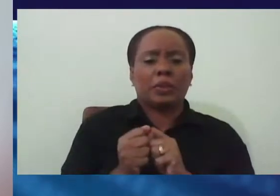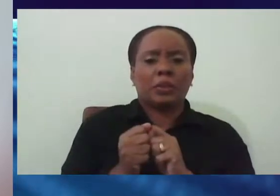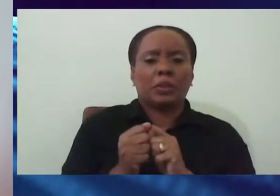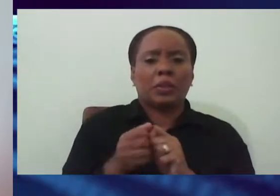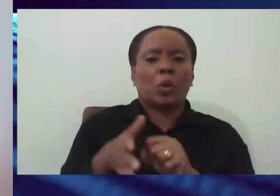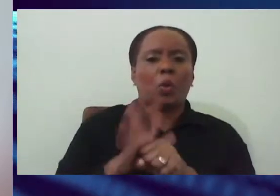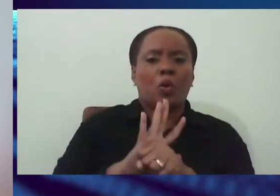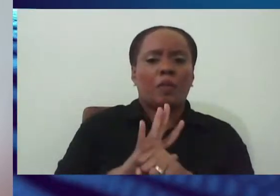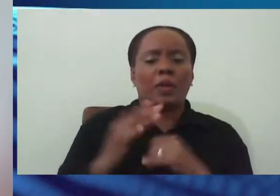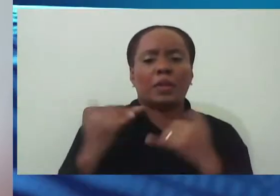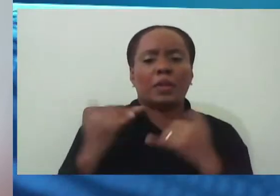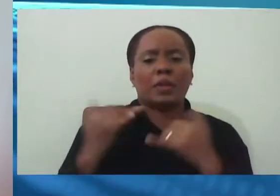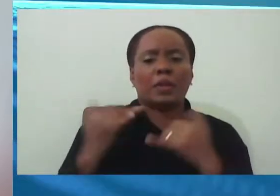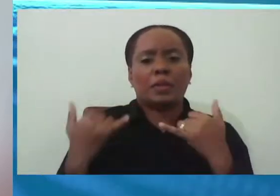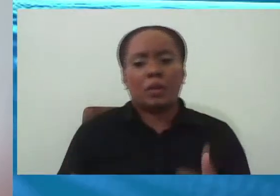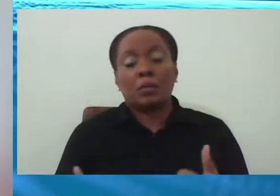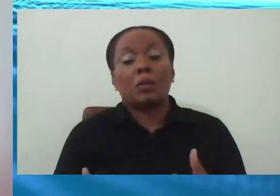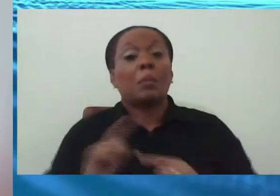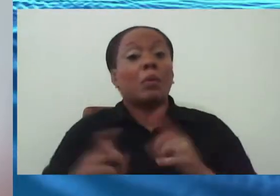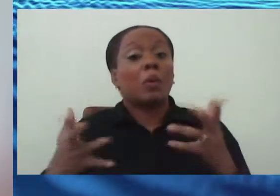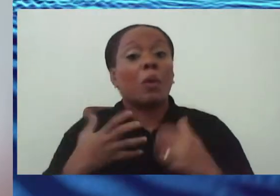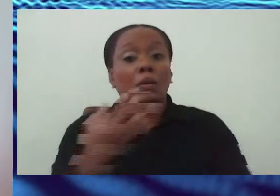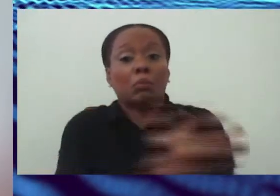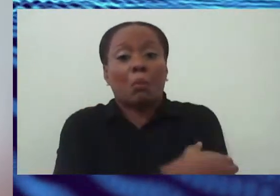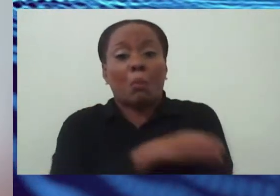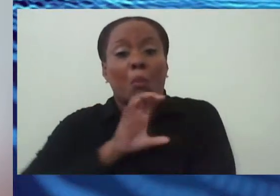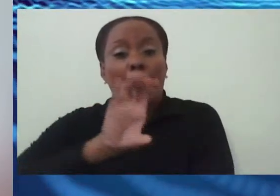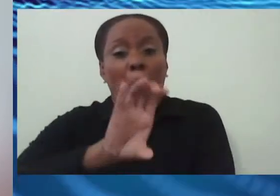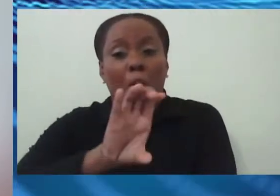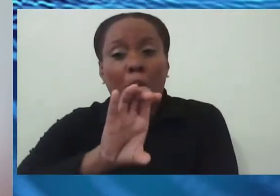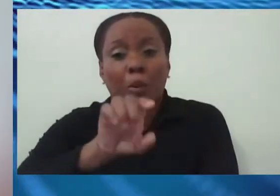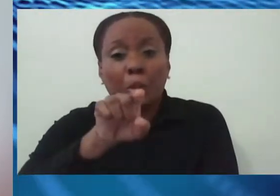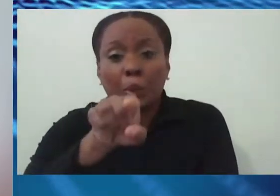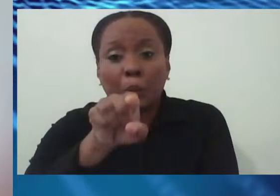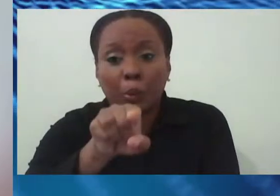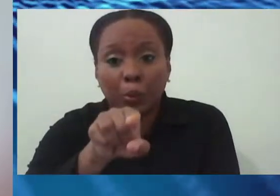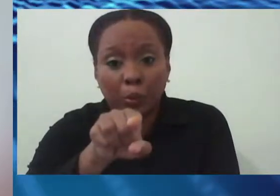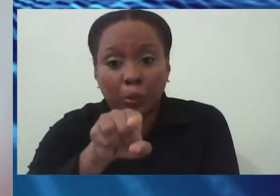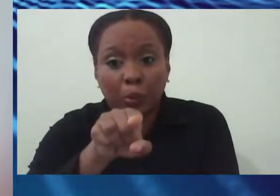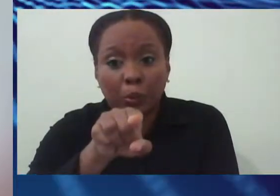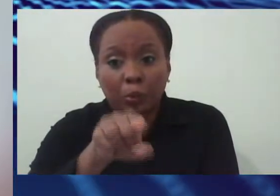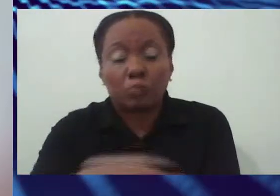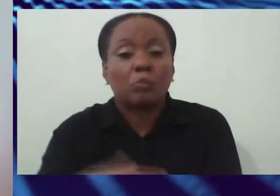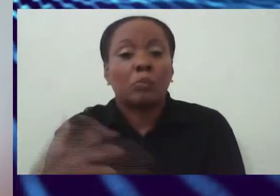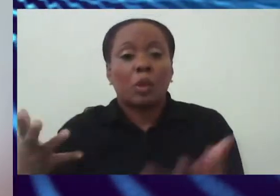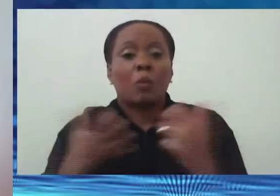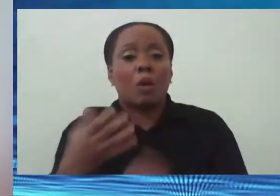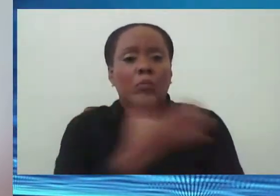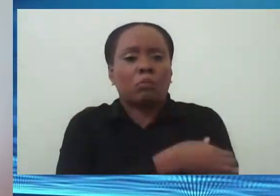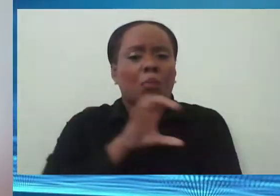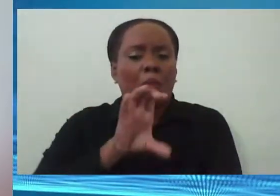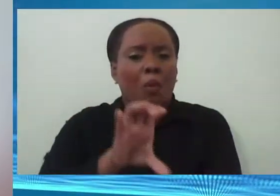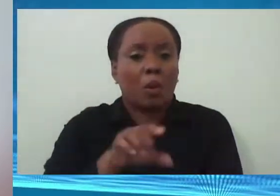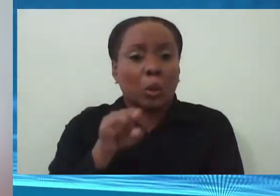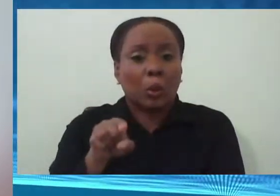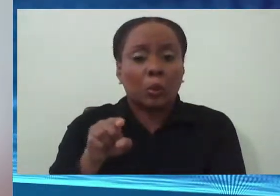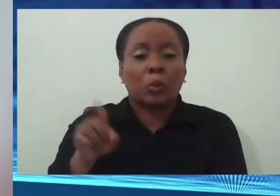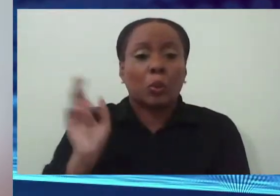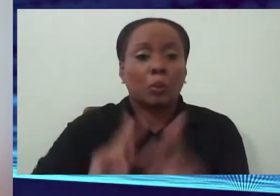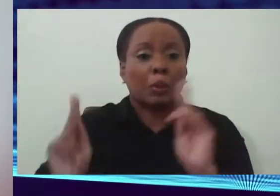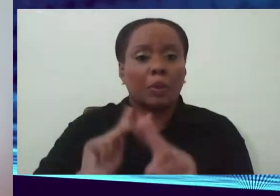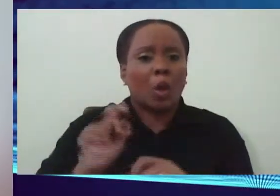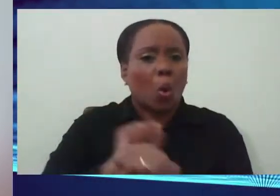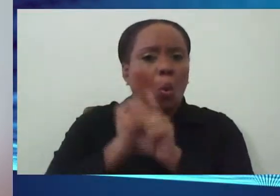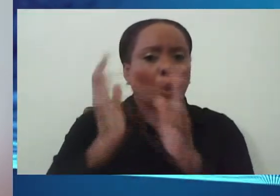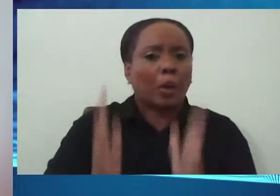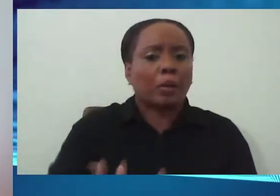public domain to empower individuals, to empower employers, to empower workplaces to better deal with